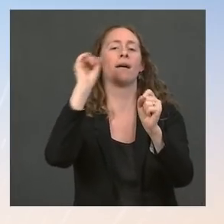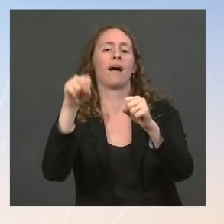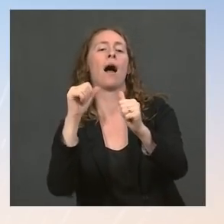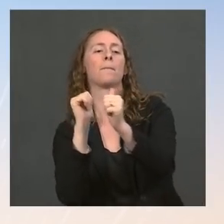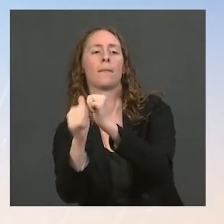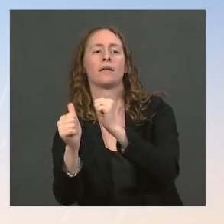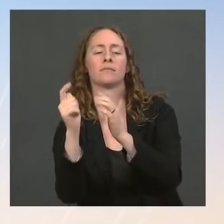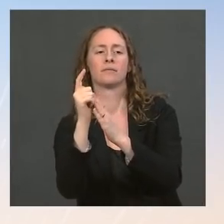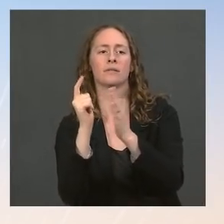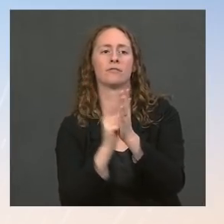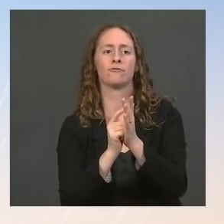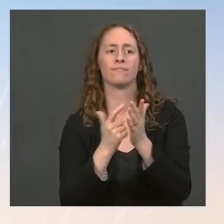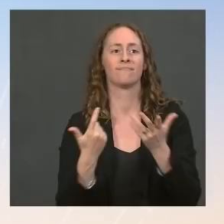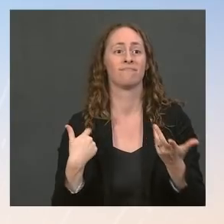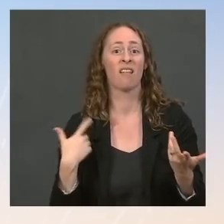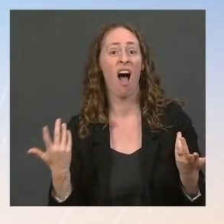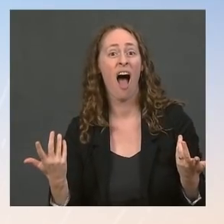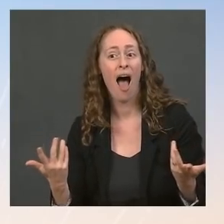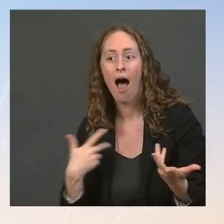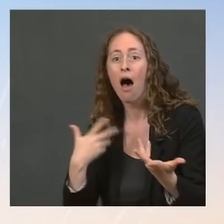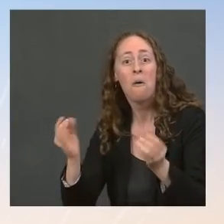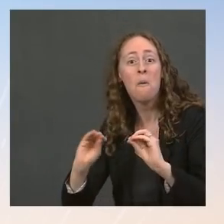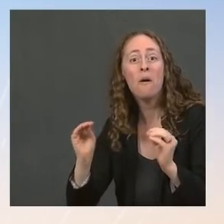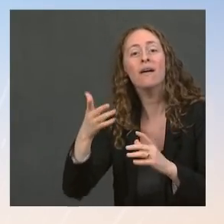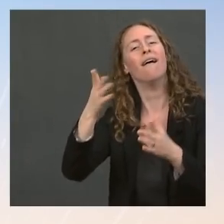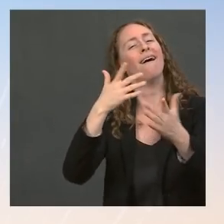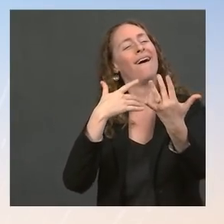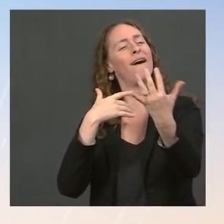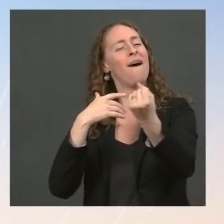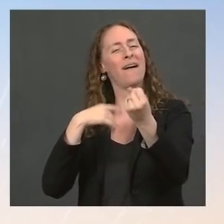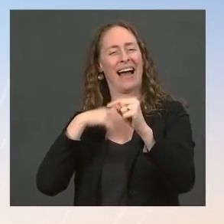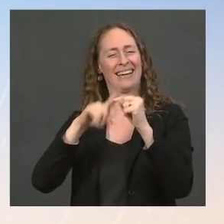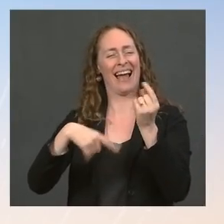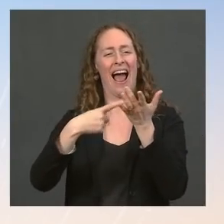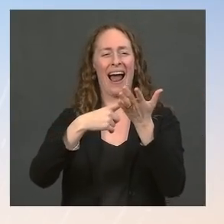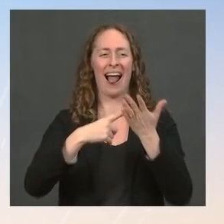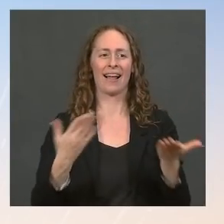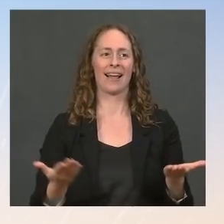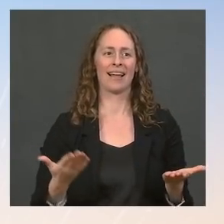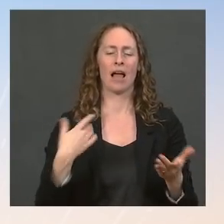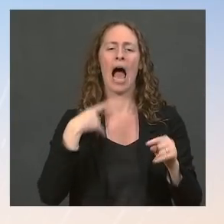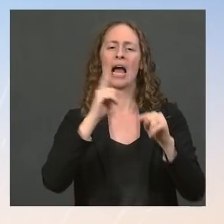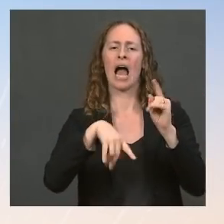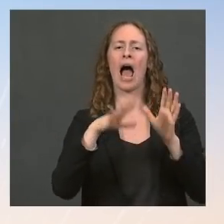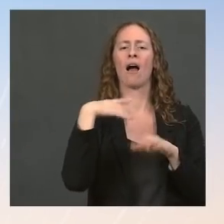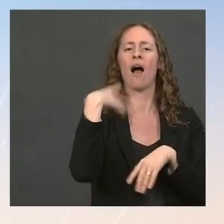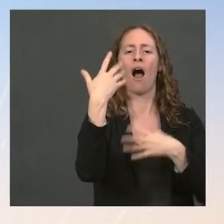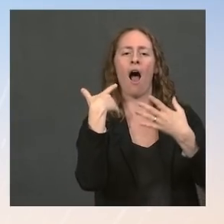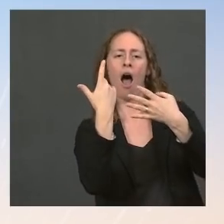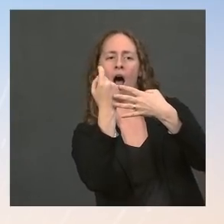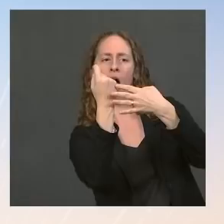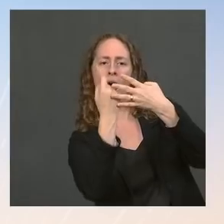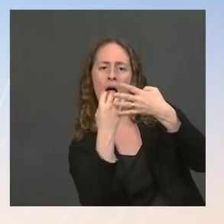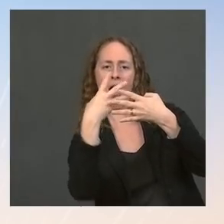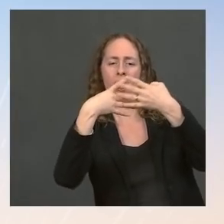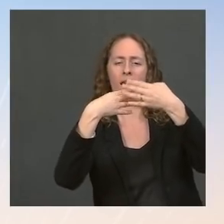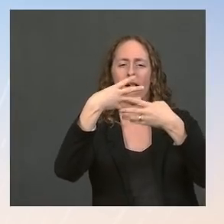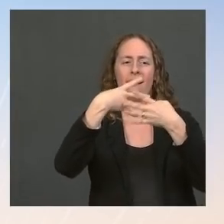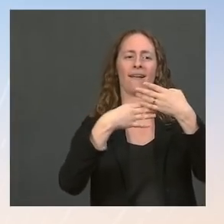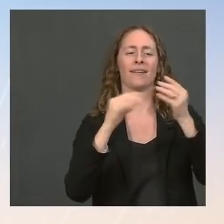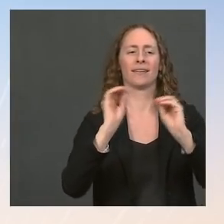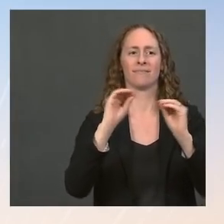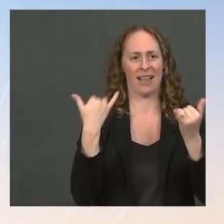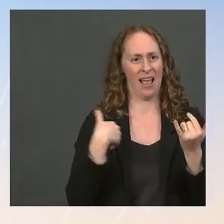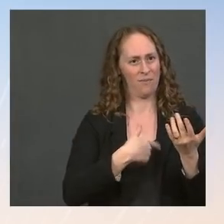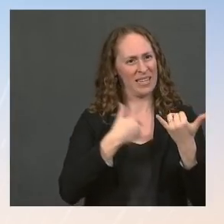those? I'm not negotiating from here. I could otherwise say this is in, this is out. We're not going to do that from here. We're obviously at a precarious and important time